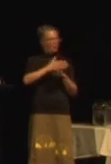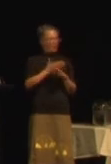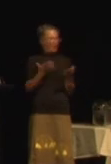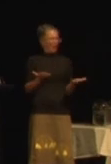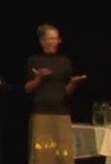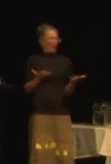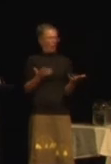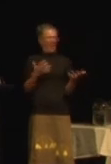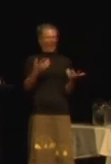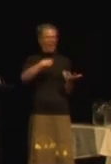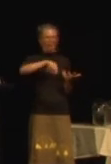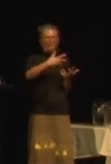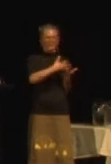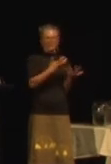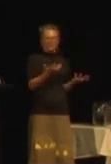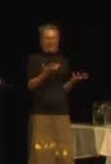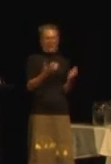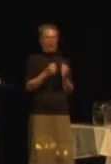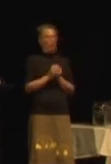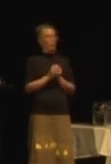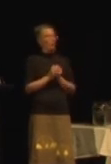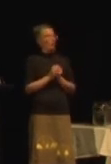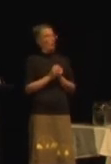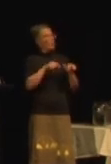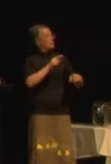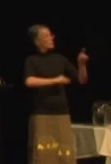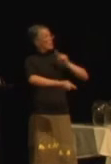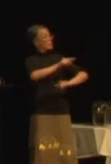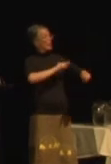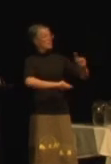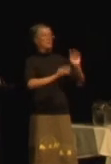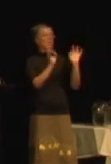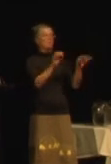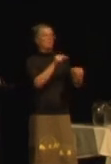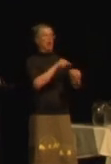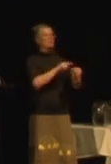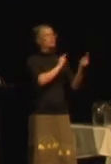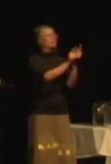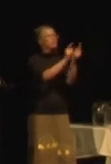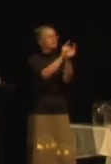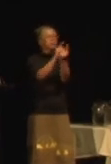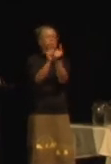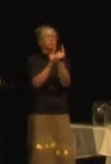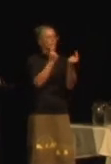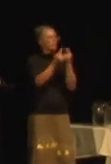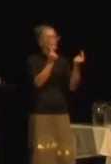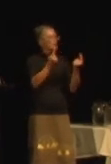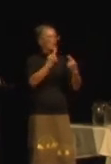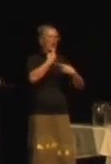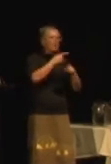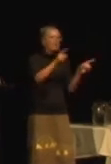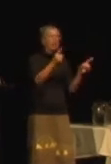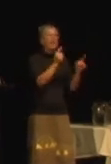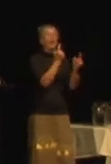an evolving ecosystem. The NDF conference is a chance to do this and also a good opportunity to acknowledge that there is power in all